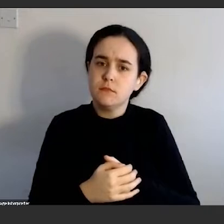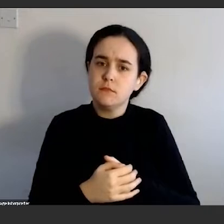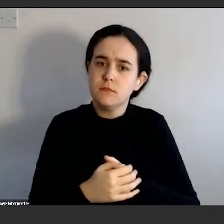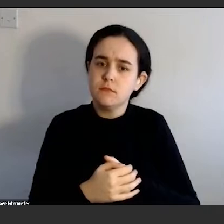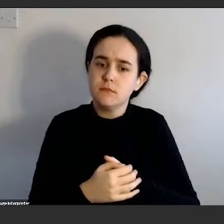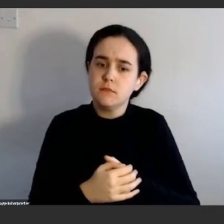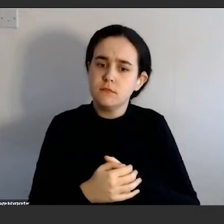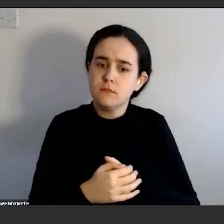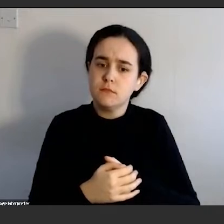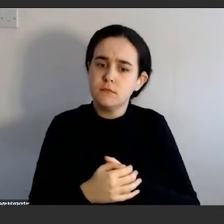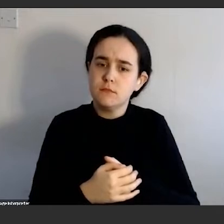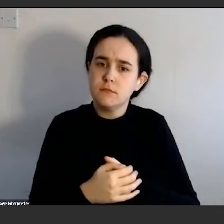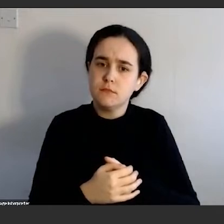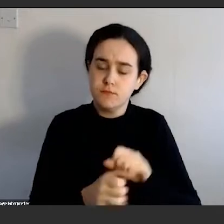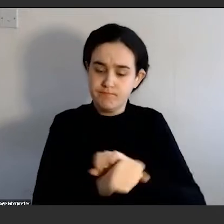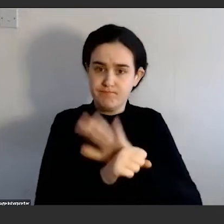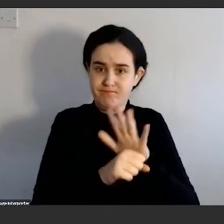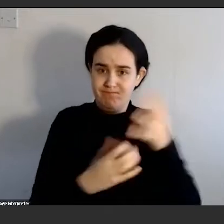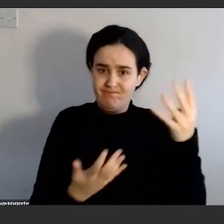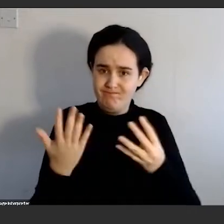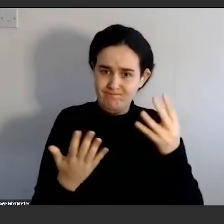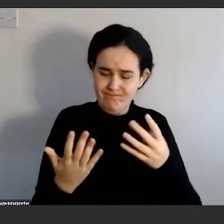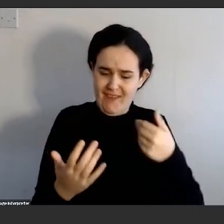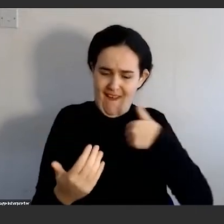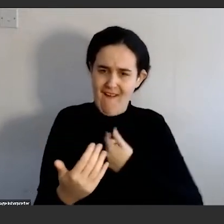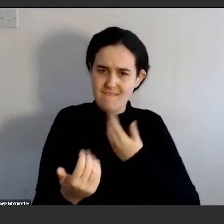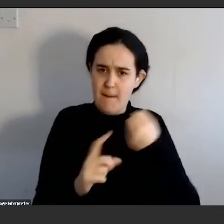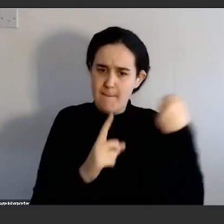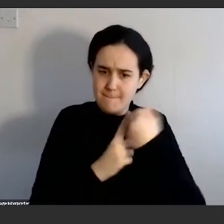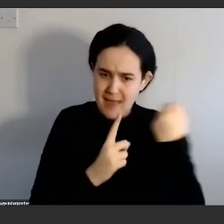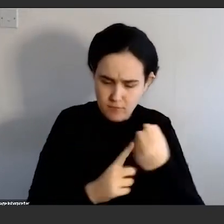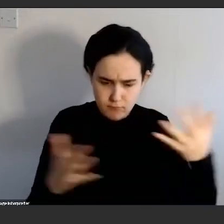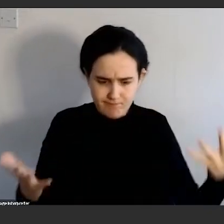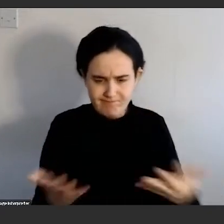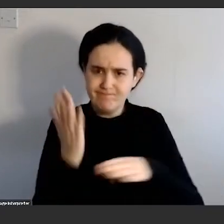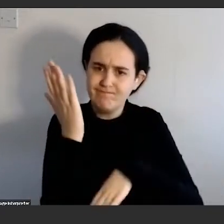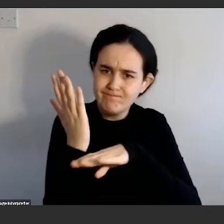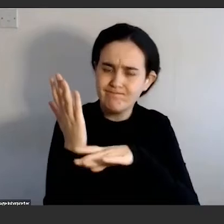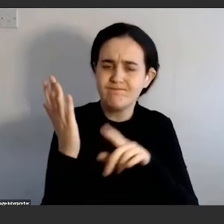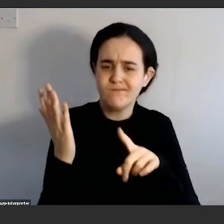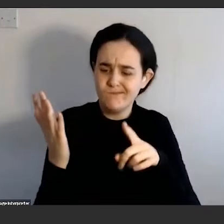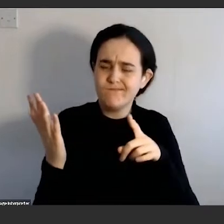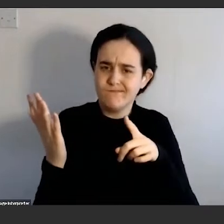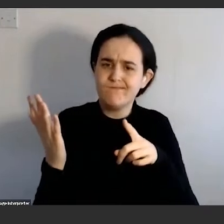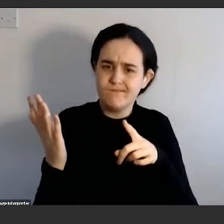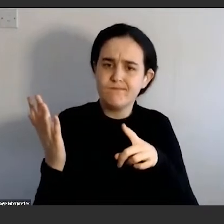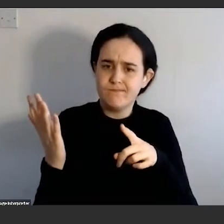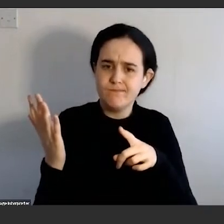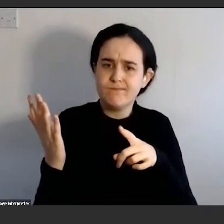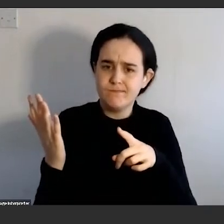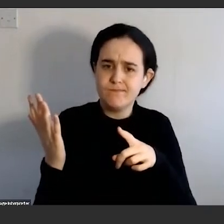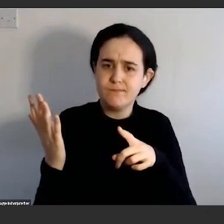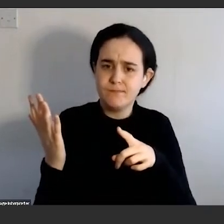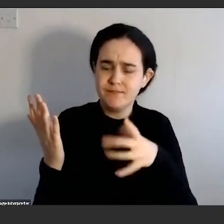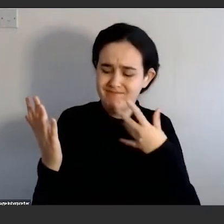realities of the few years past with the COVID-19